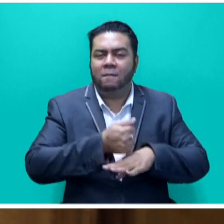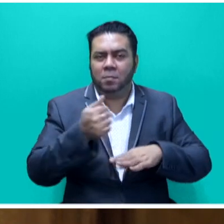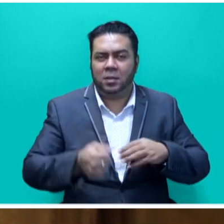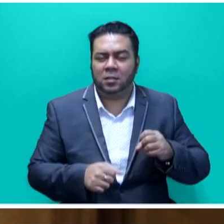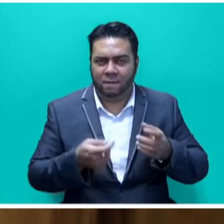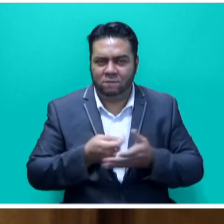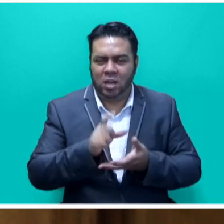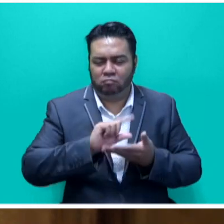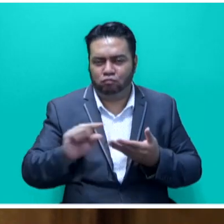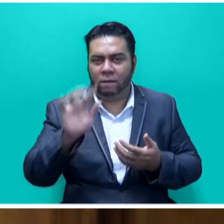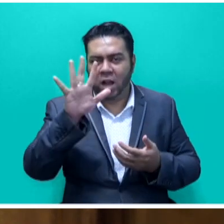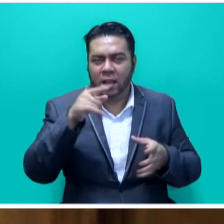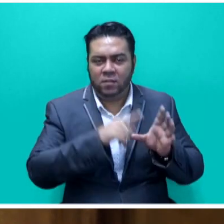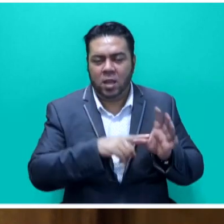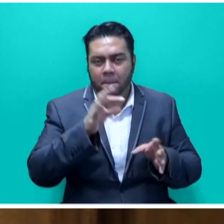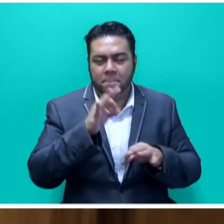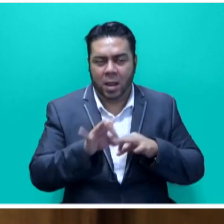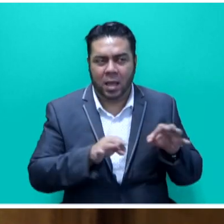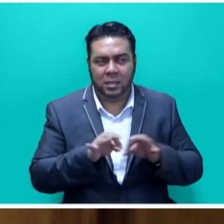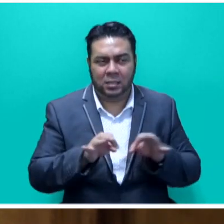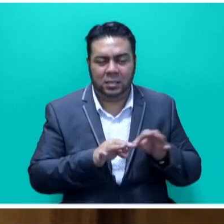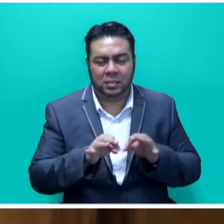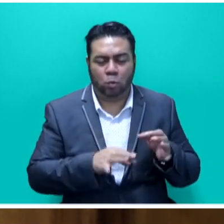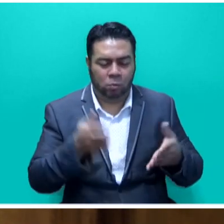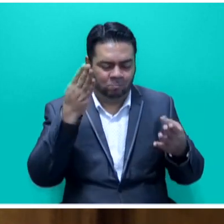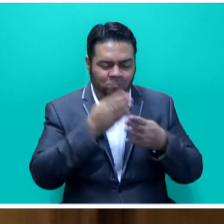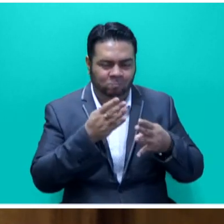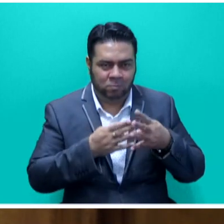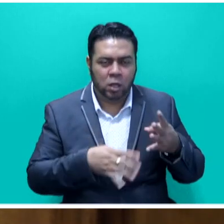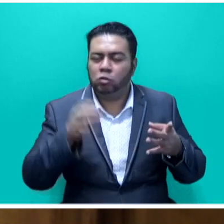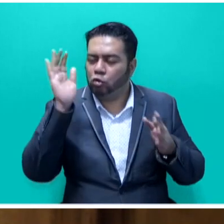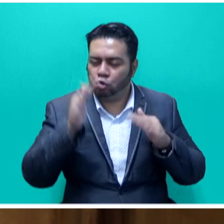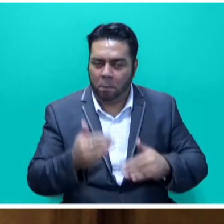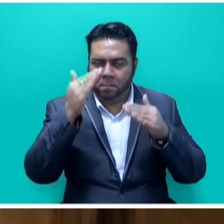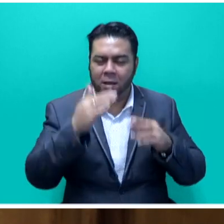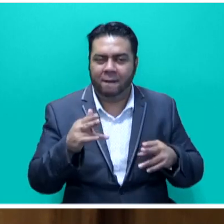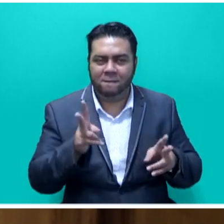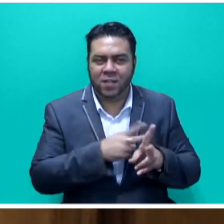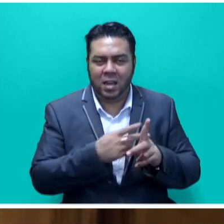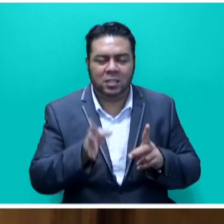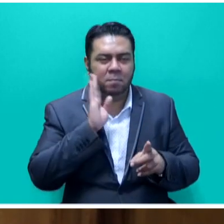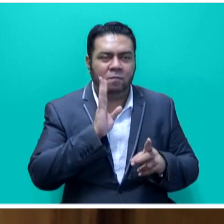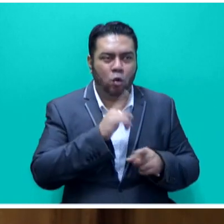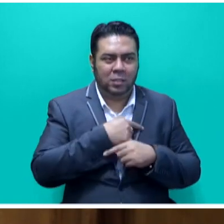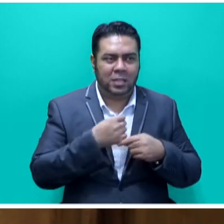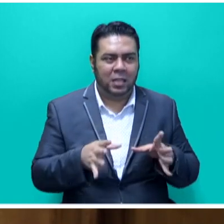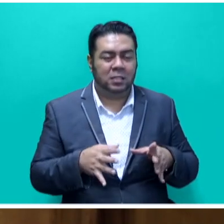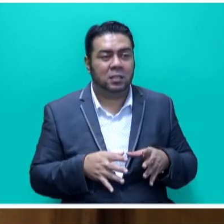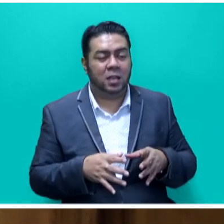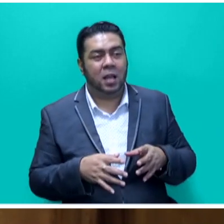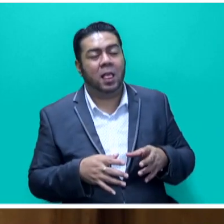plan, 2021 to 2025, with the emphasis of stopping violence before it starts. And we can do that.